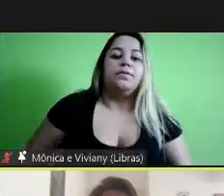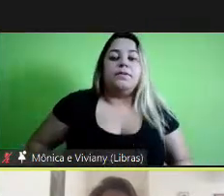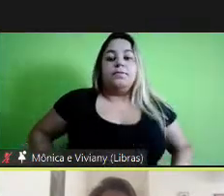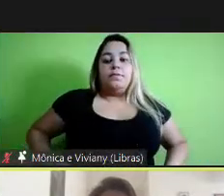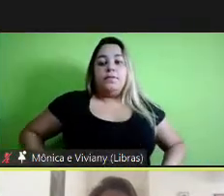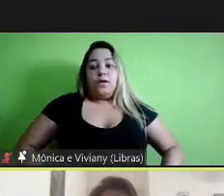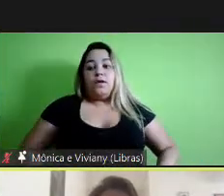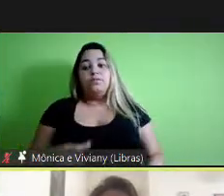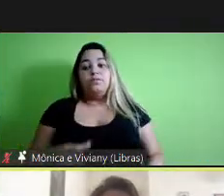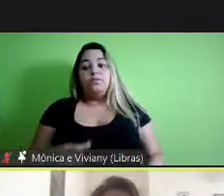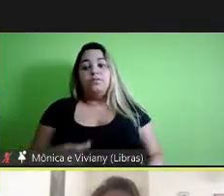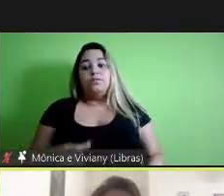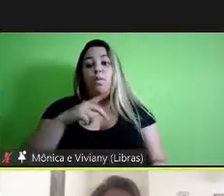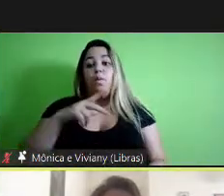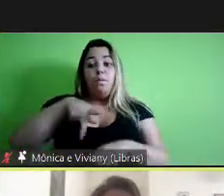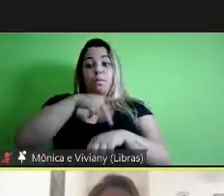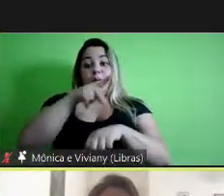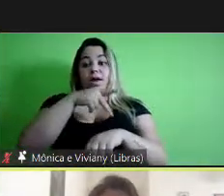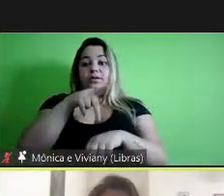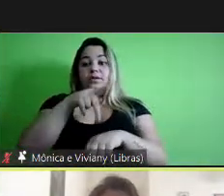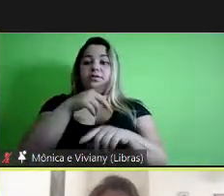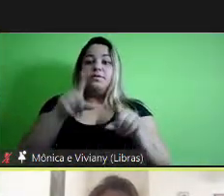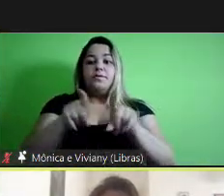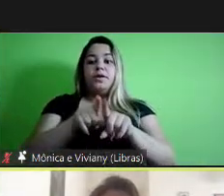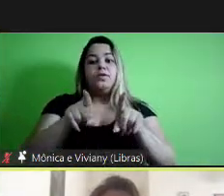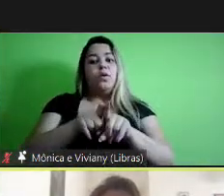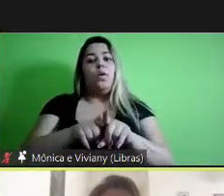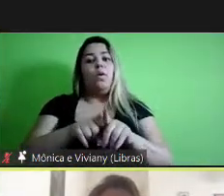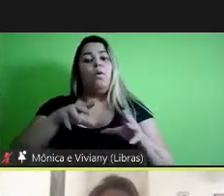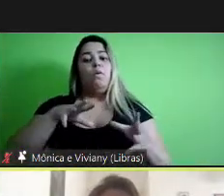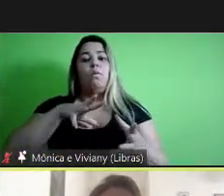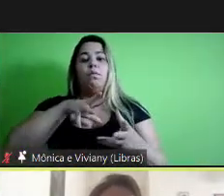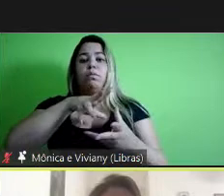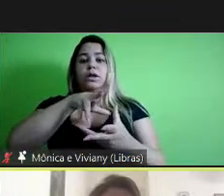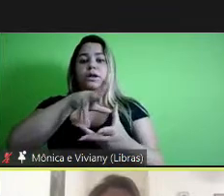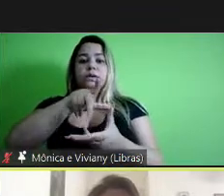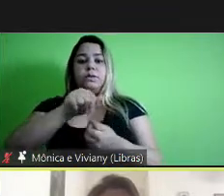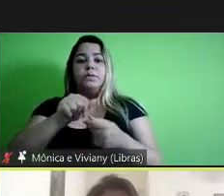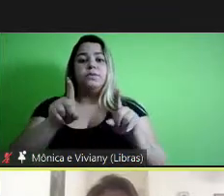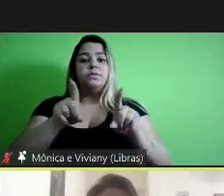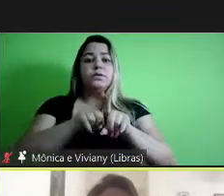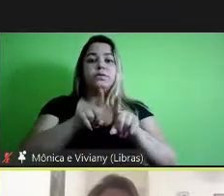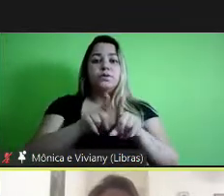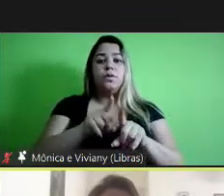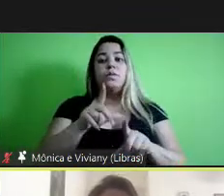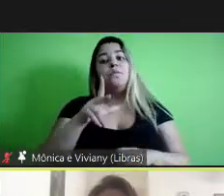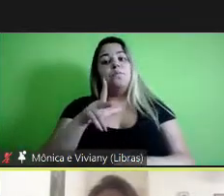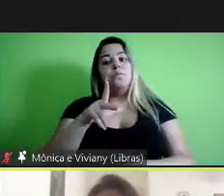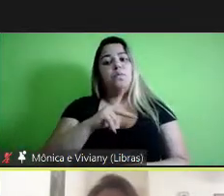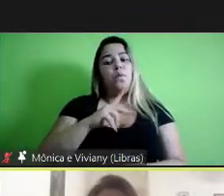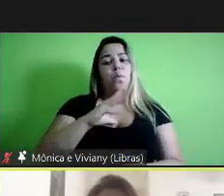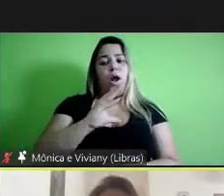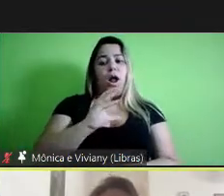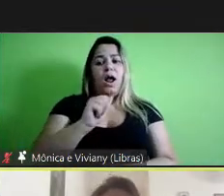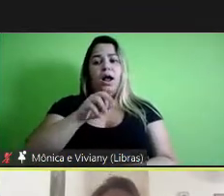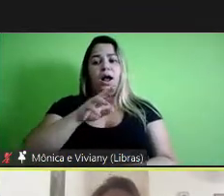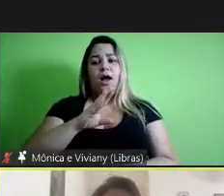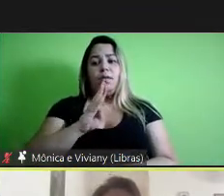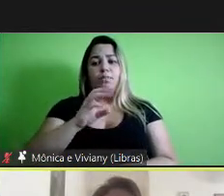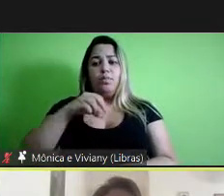of greenhouse gases. So it would be like the fourth country that is making the country hotter.